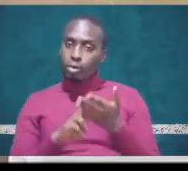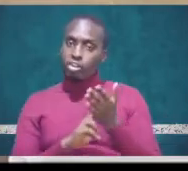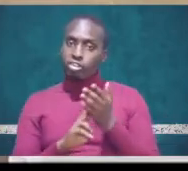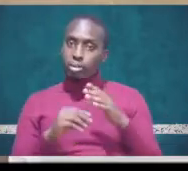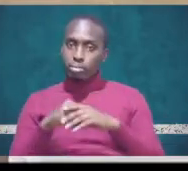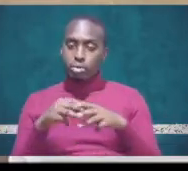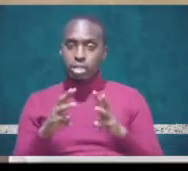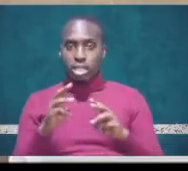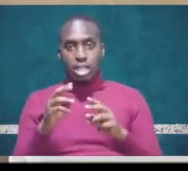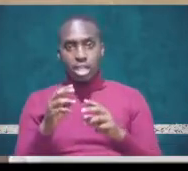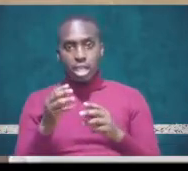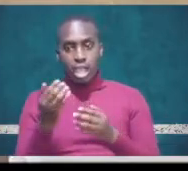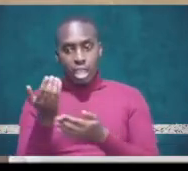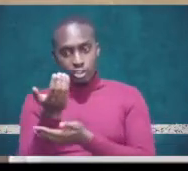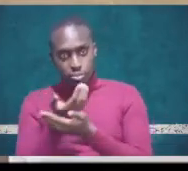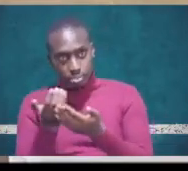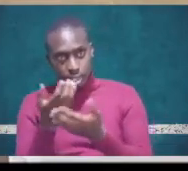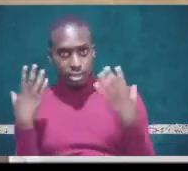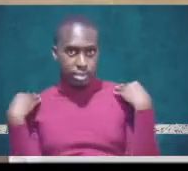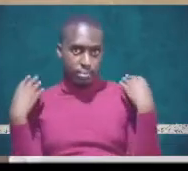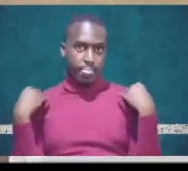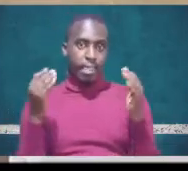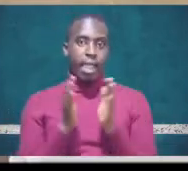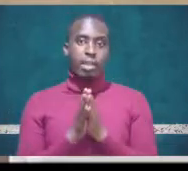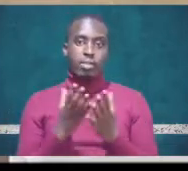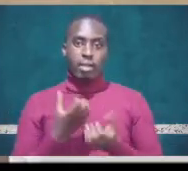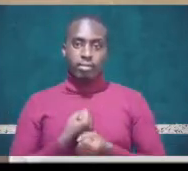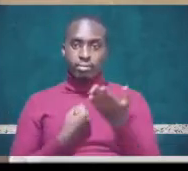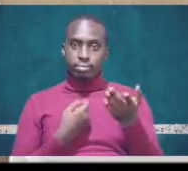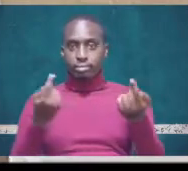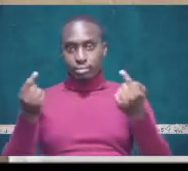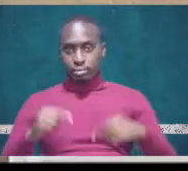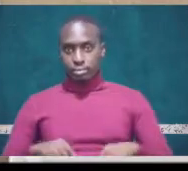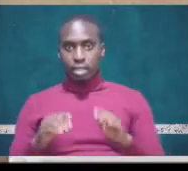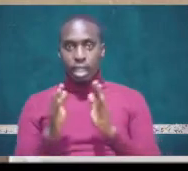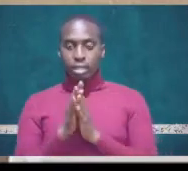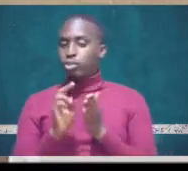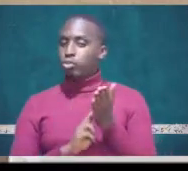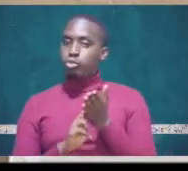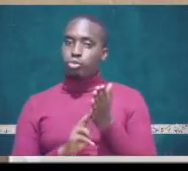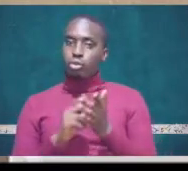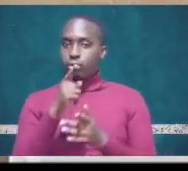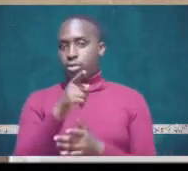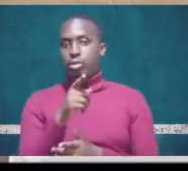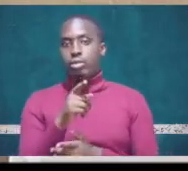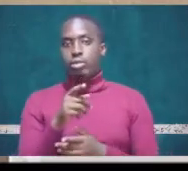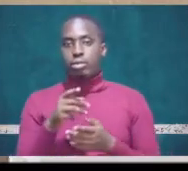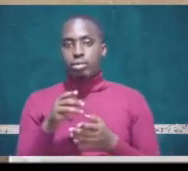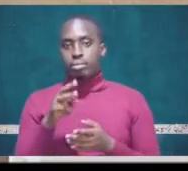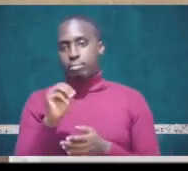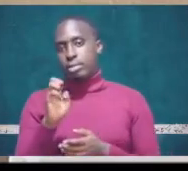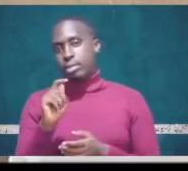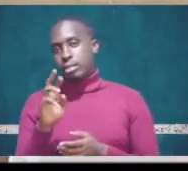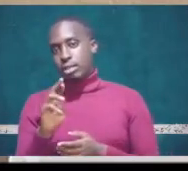the experiment, and we even explained this potentiometer and the use of that potentiometer.